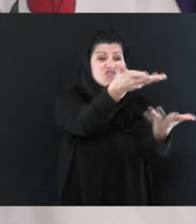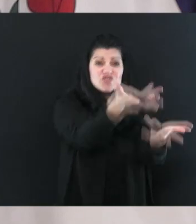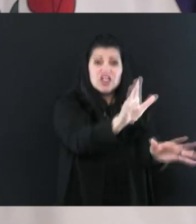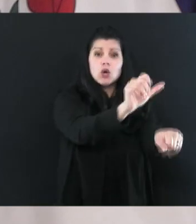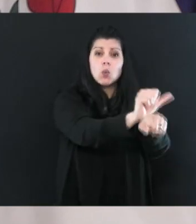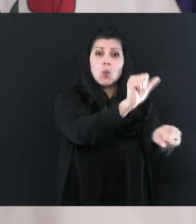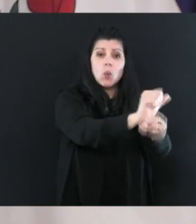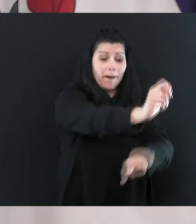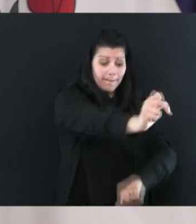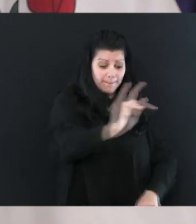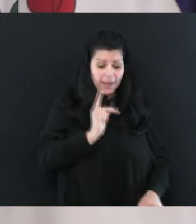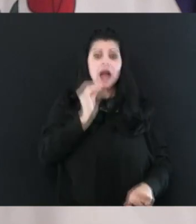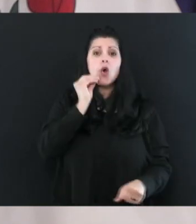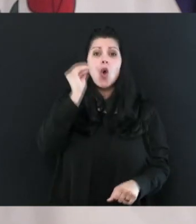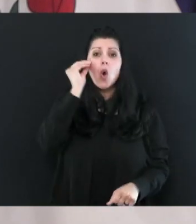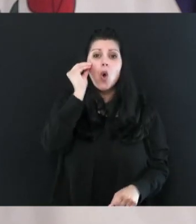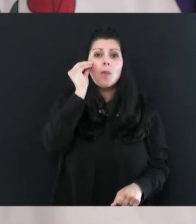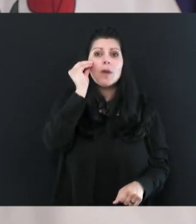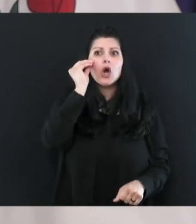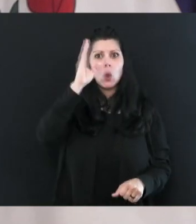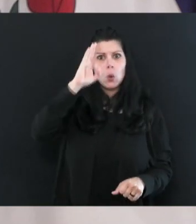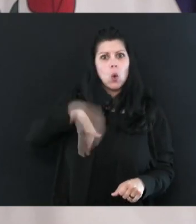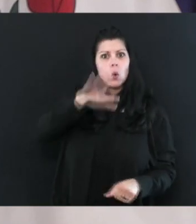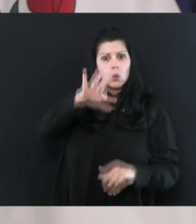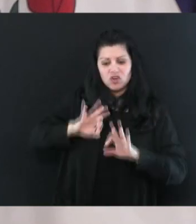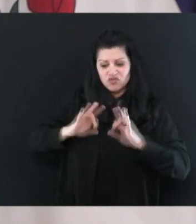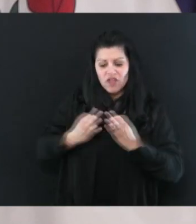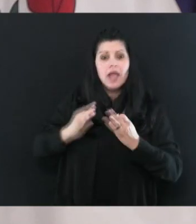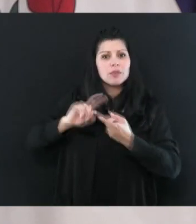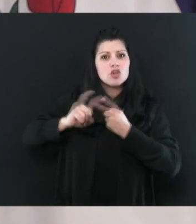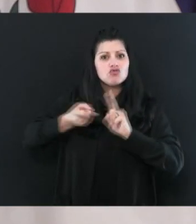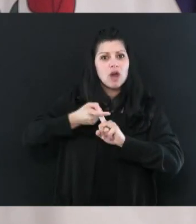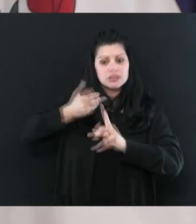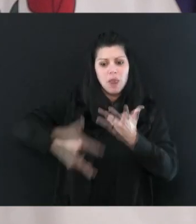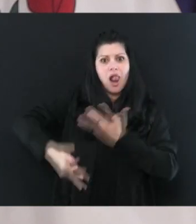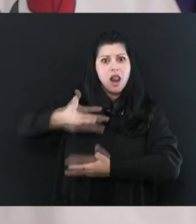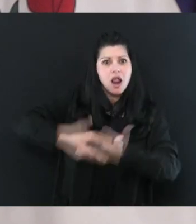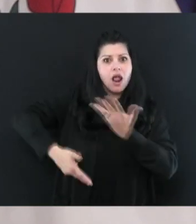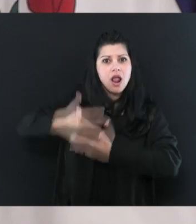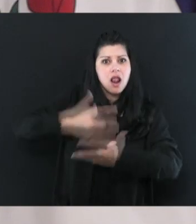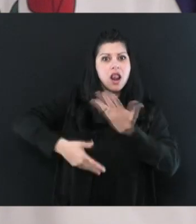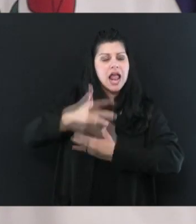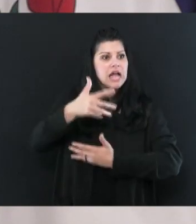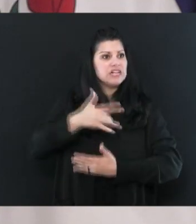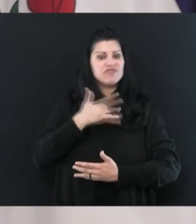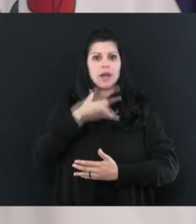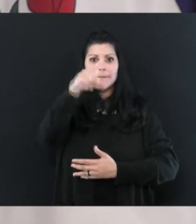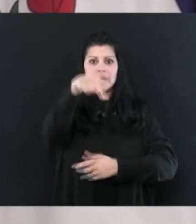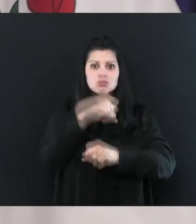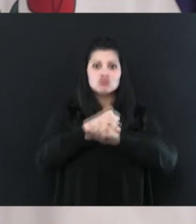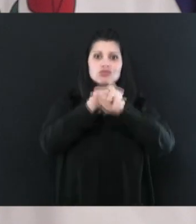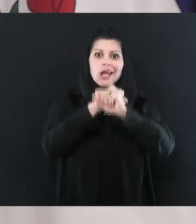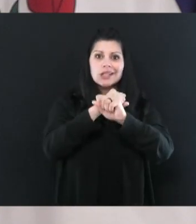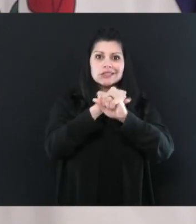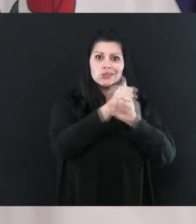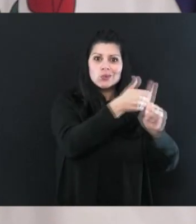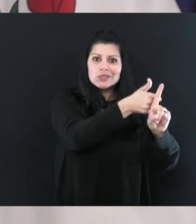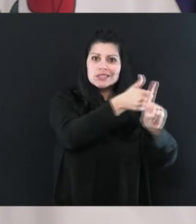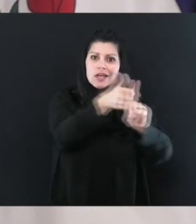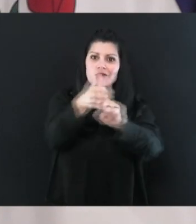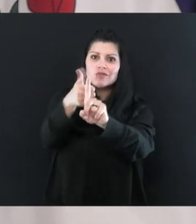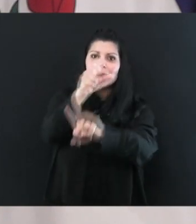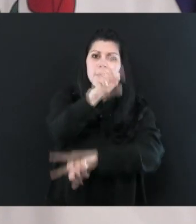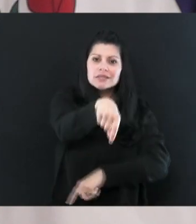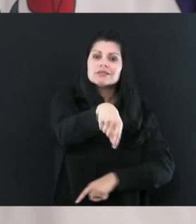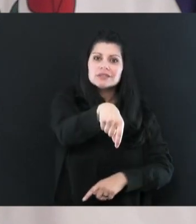yourself to the very best of all of your abilities and everything. But even with all that level of protection,